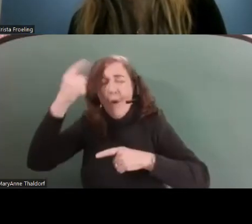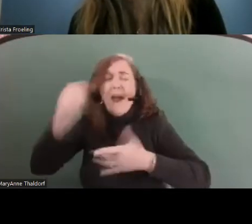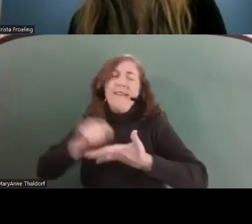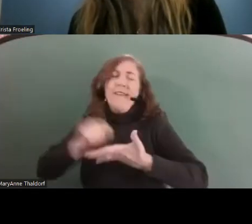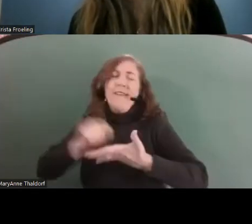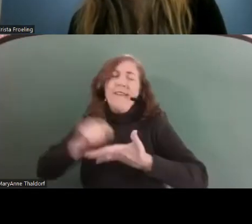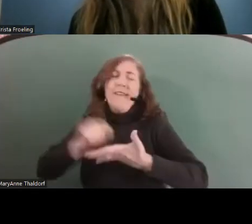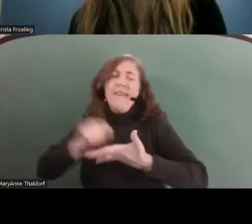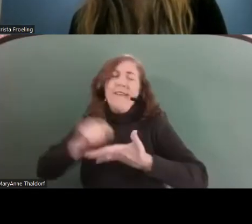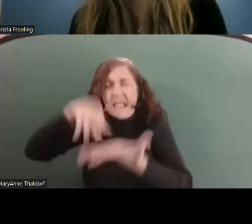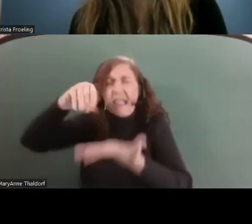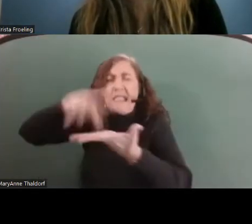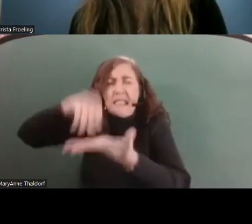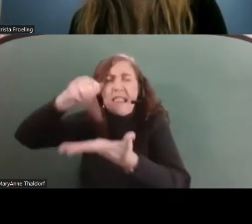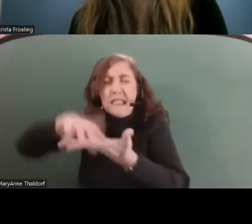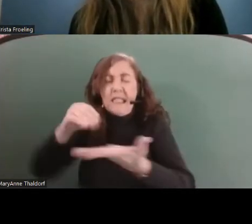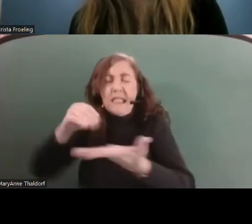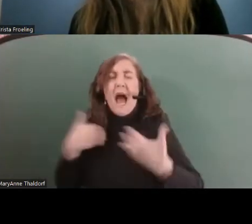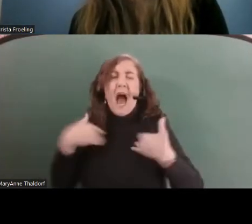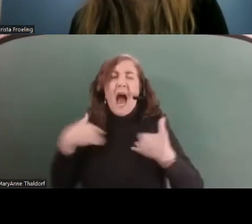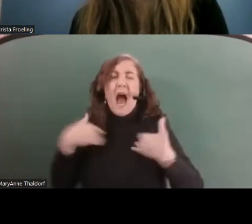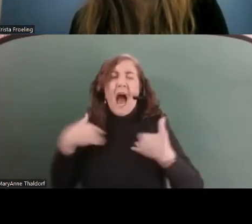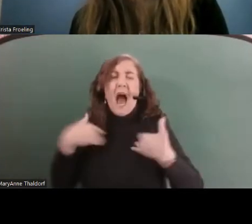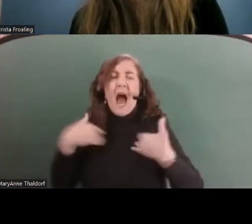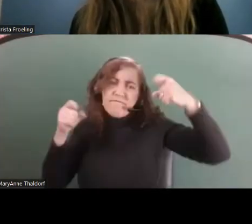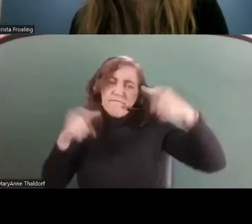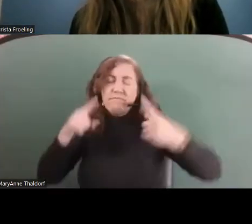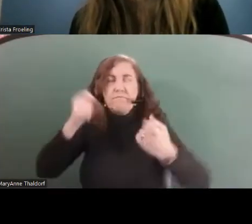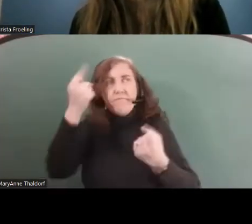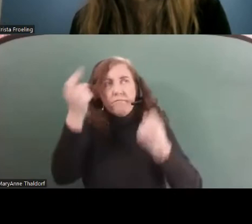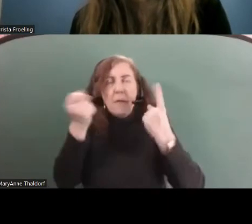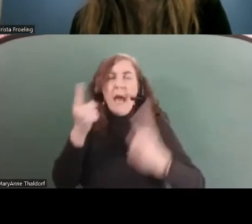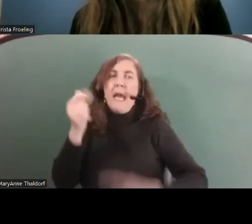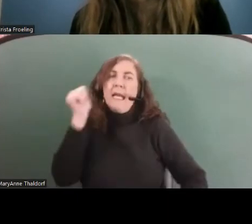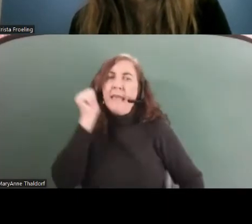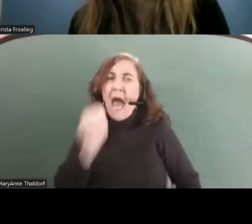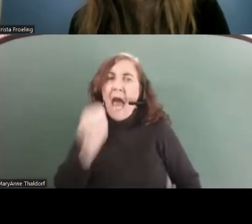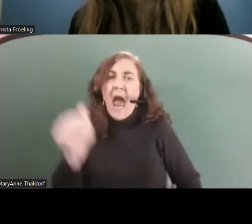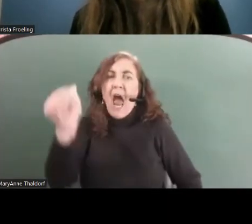And it's like everyday